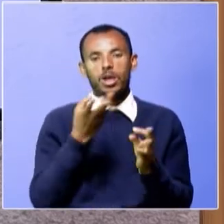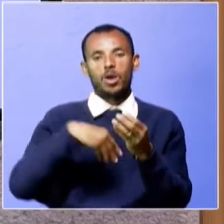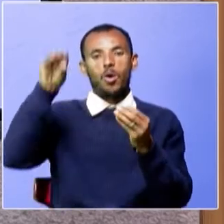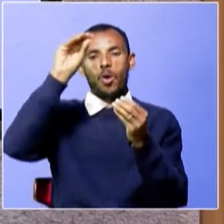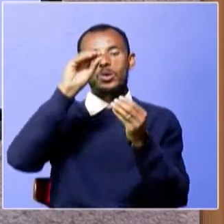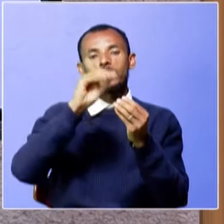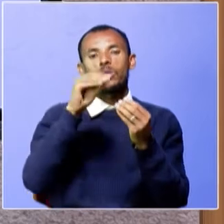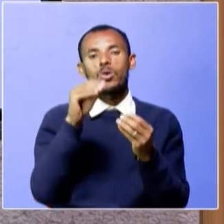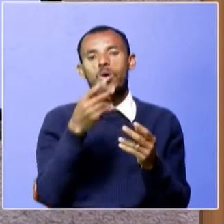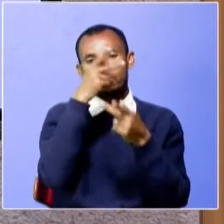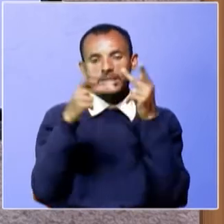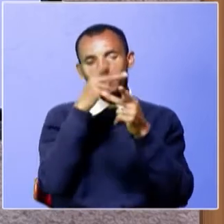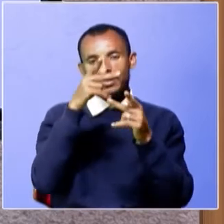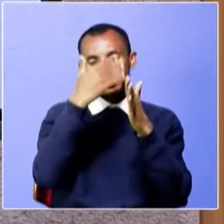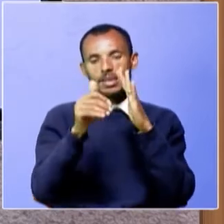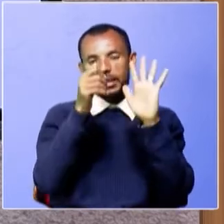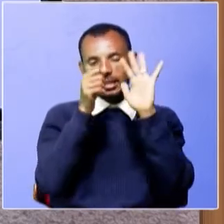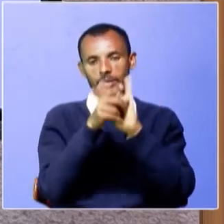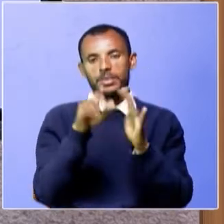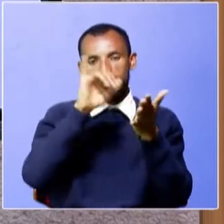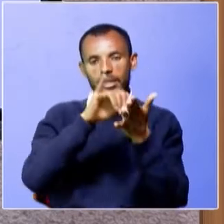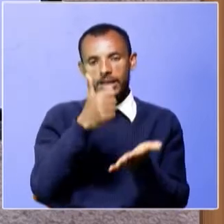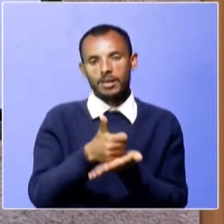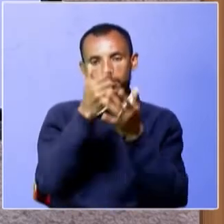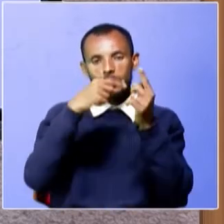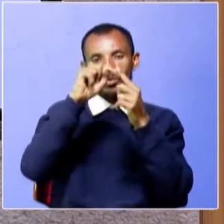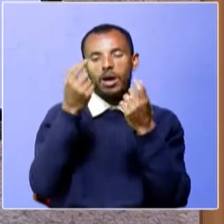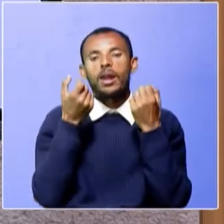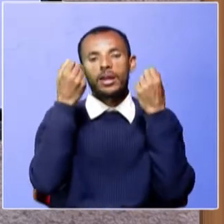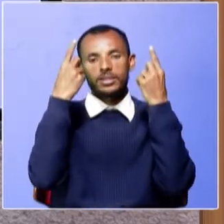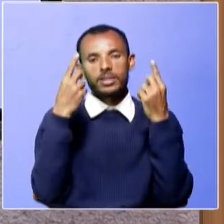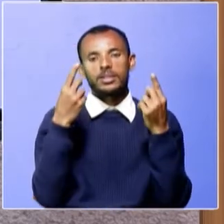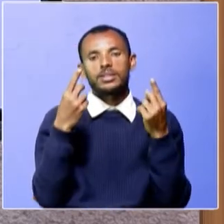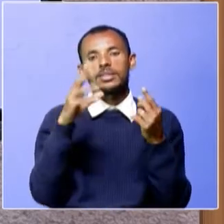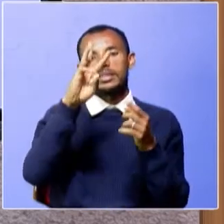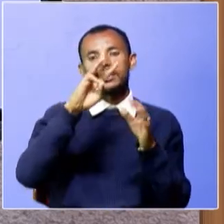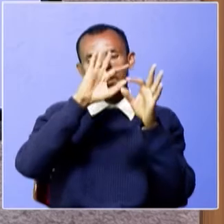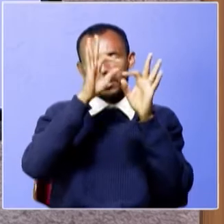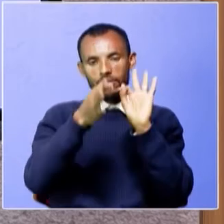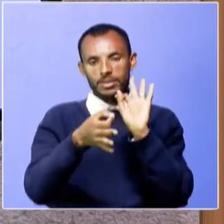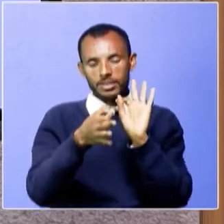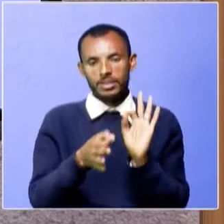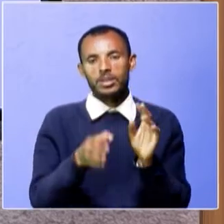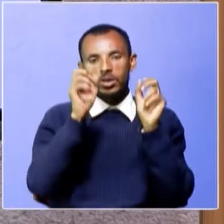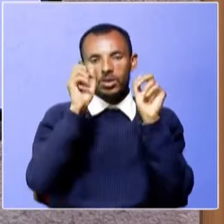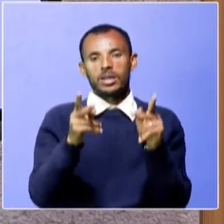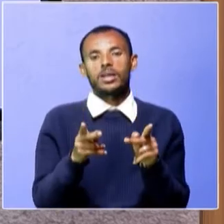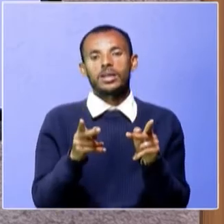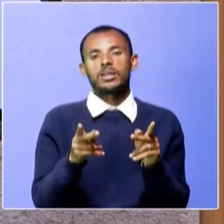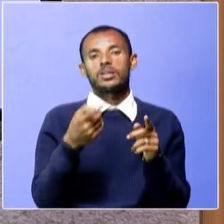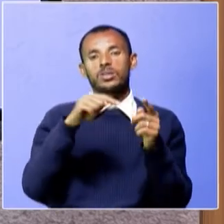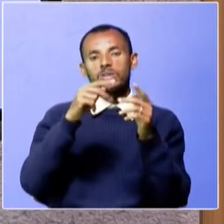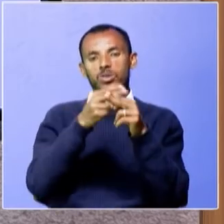also observed some examples that helps us to understand the 6 definitions. Okay, just